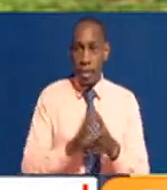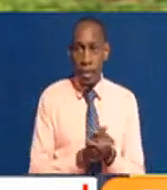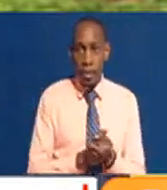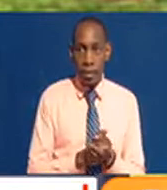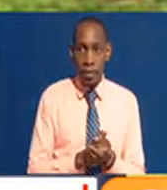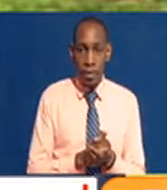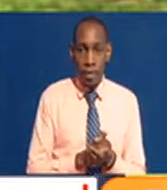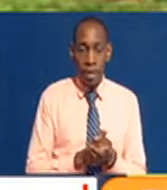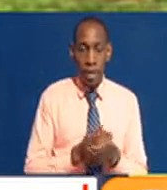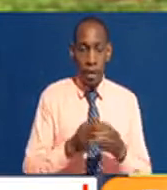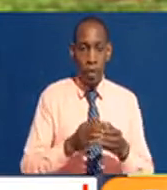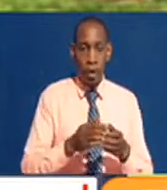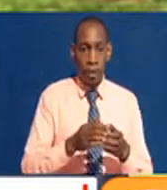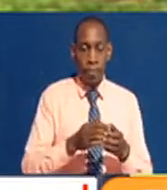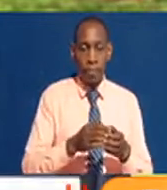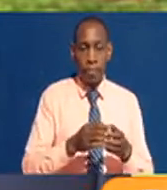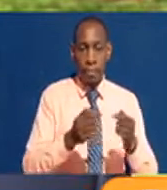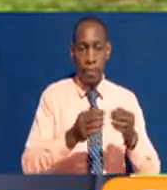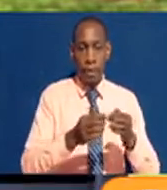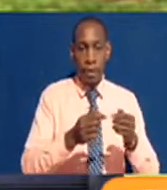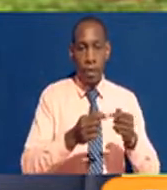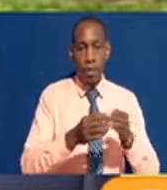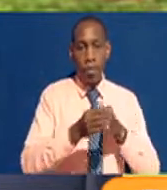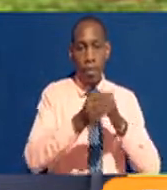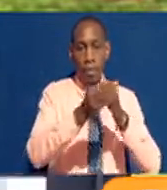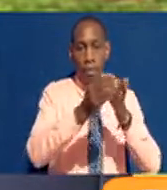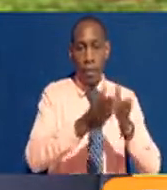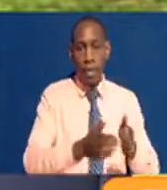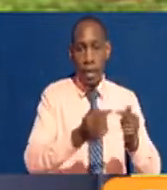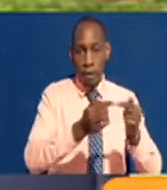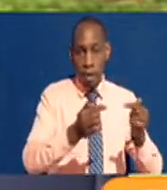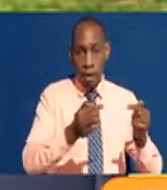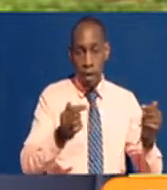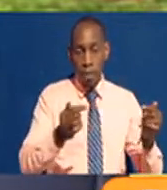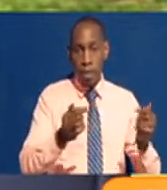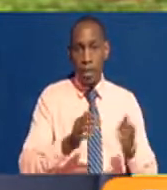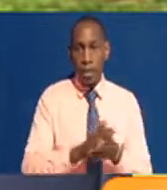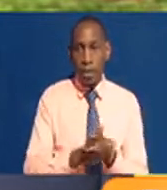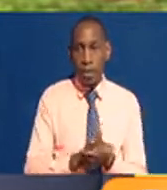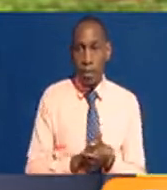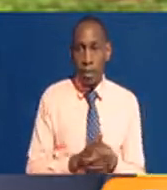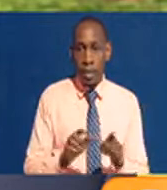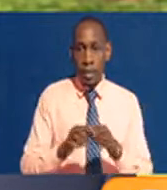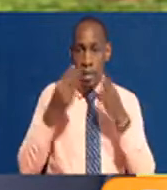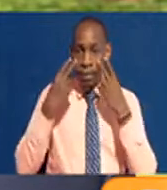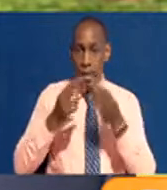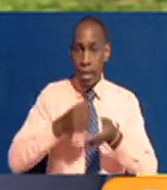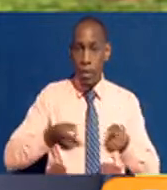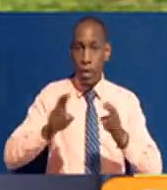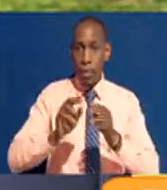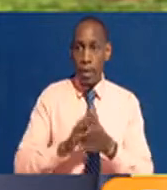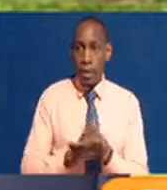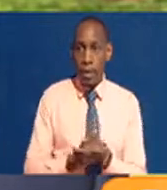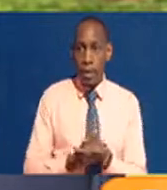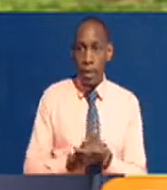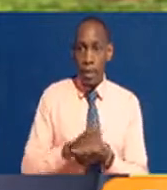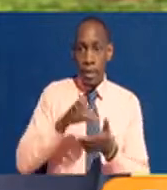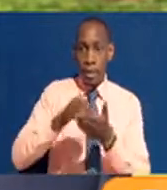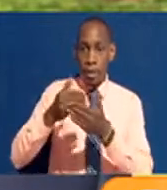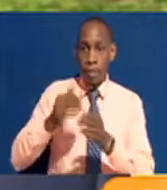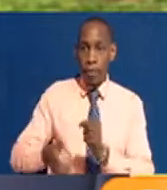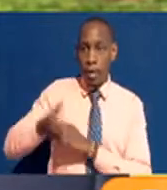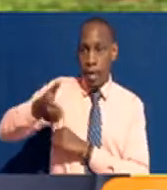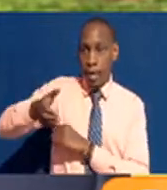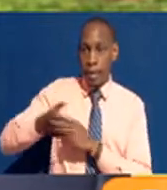ineffective leader of official opposition. And then look at what happened then and what happened with the